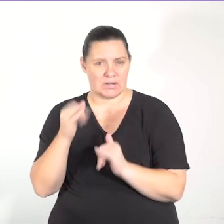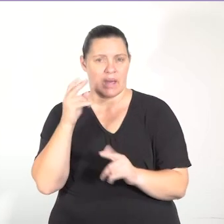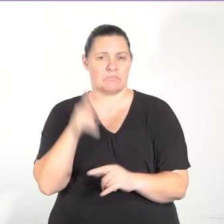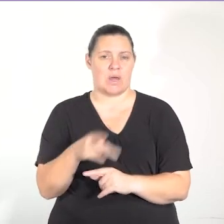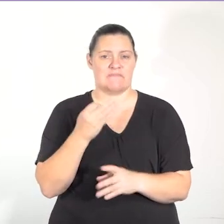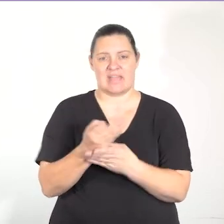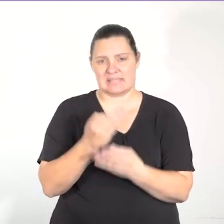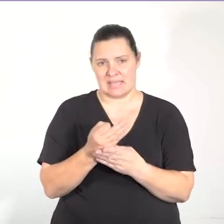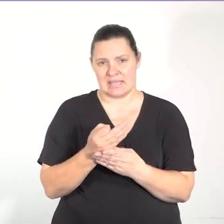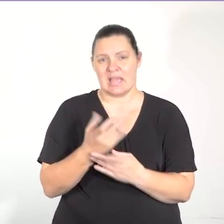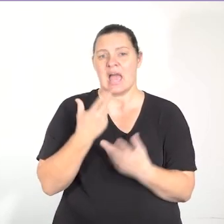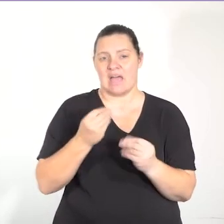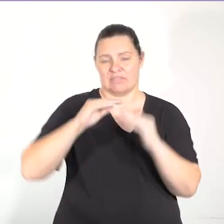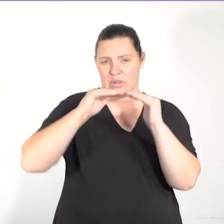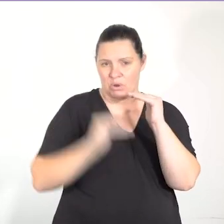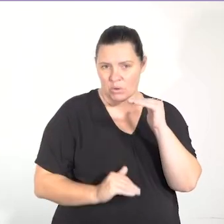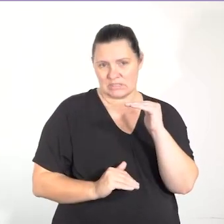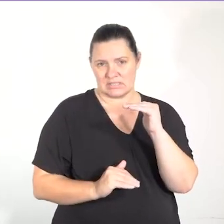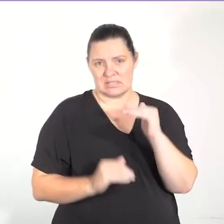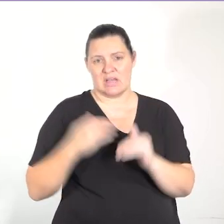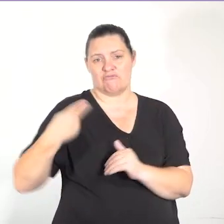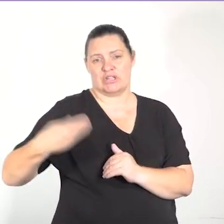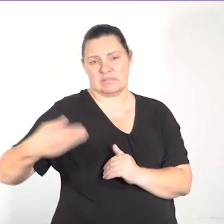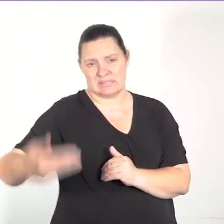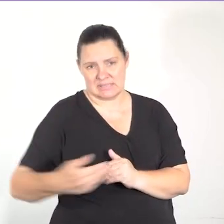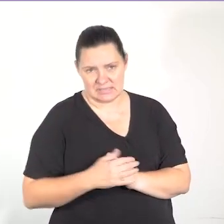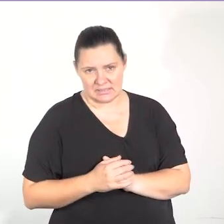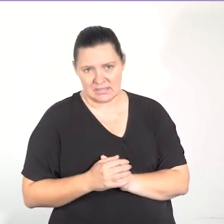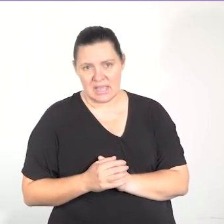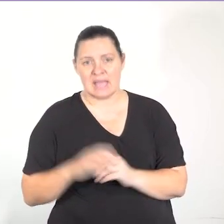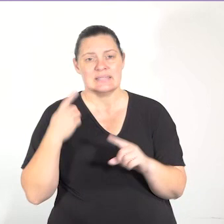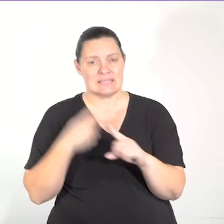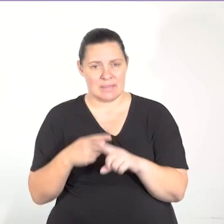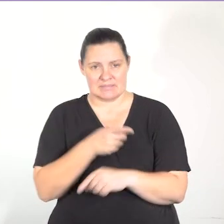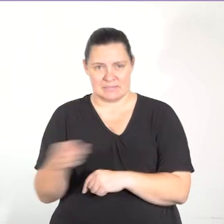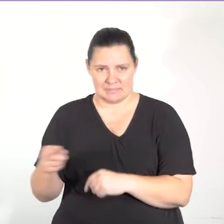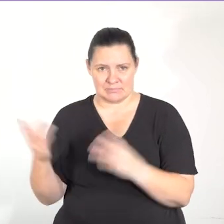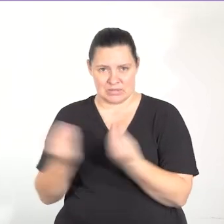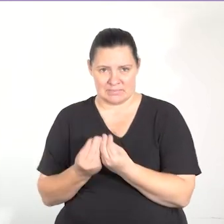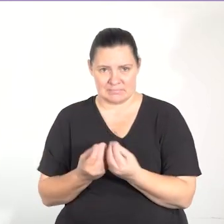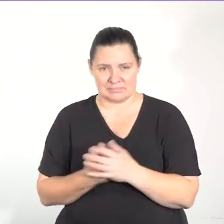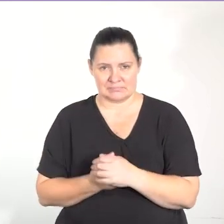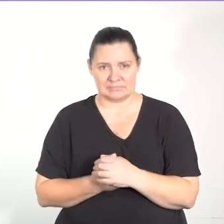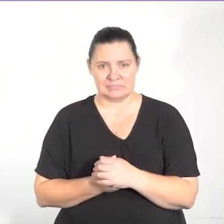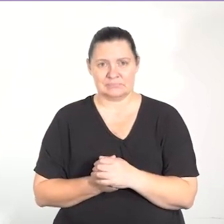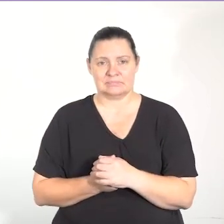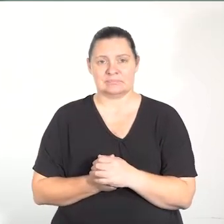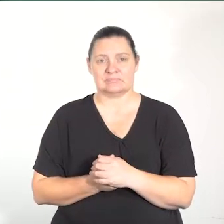common prime factors that have the lowest frequency and multiply them